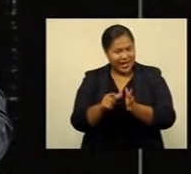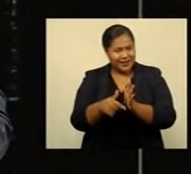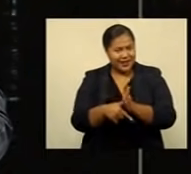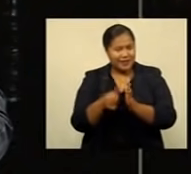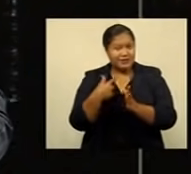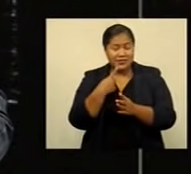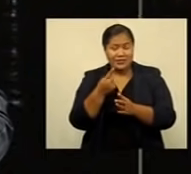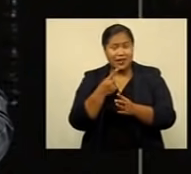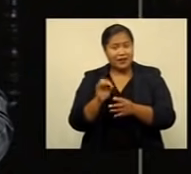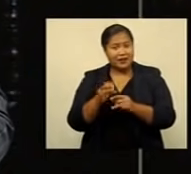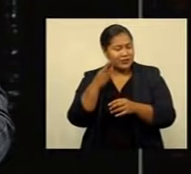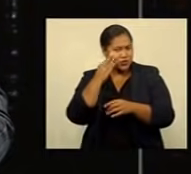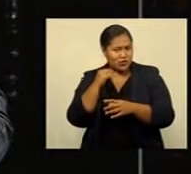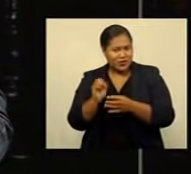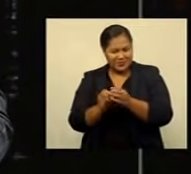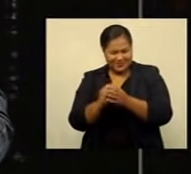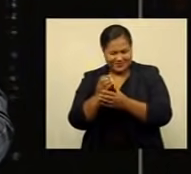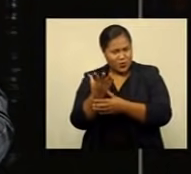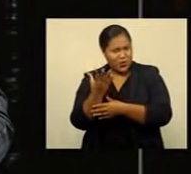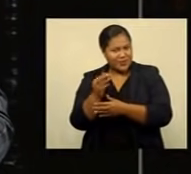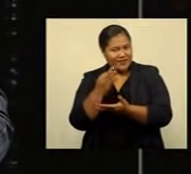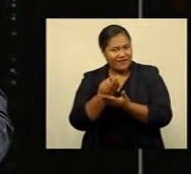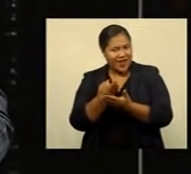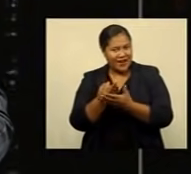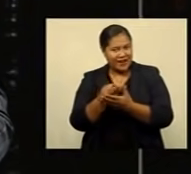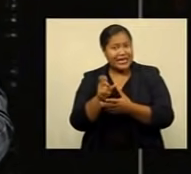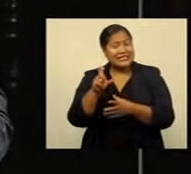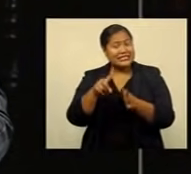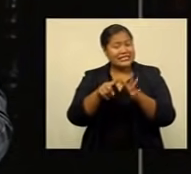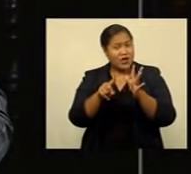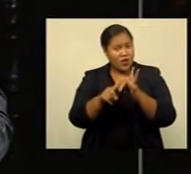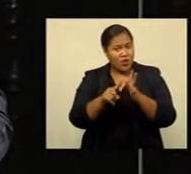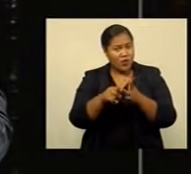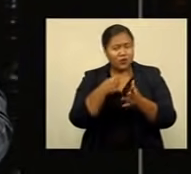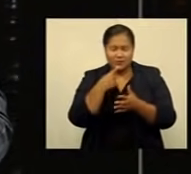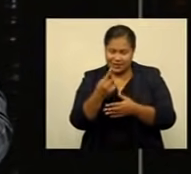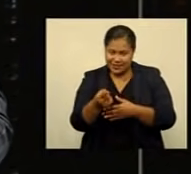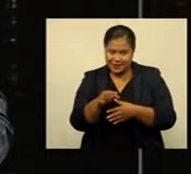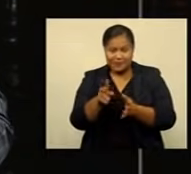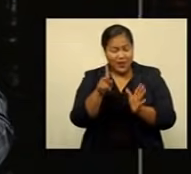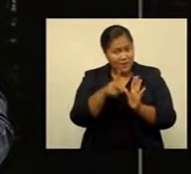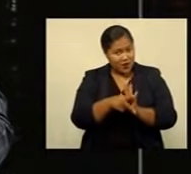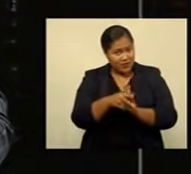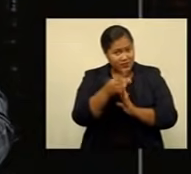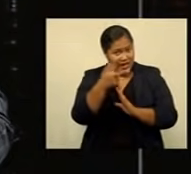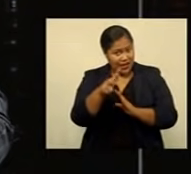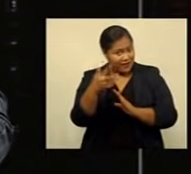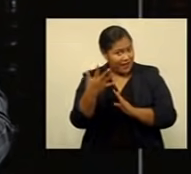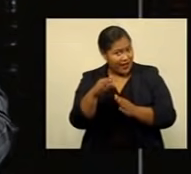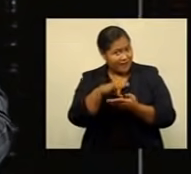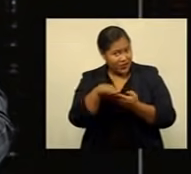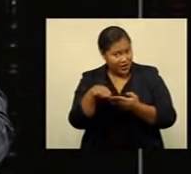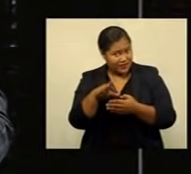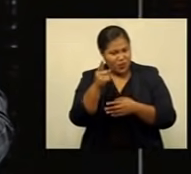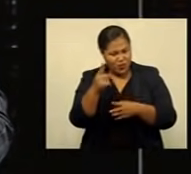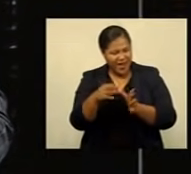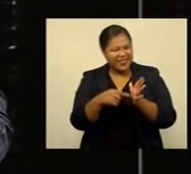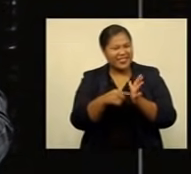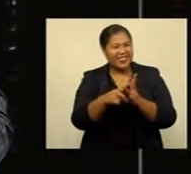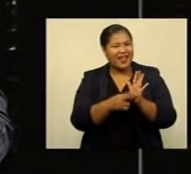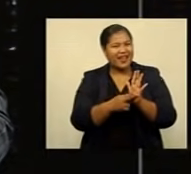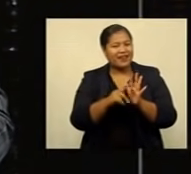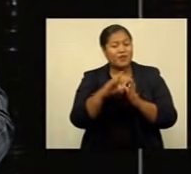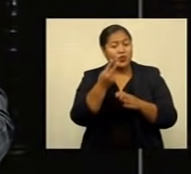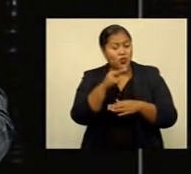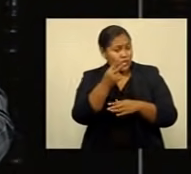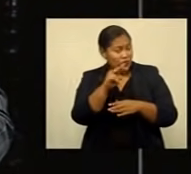the Sugarcane Growers Fund. Chief Executive Raj Sharma says the guaranteed price of $85 per tonne for the 2021